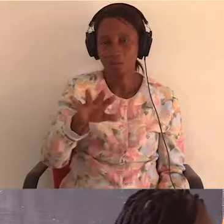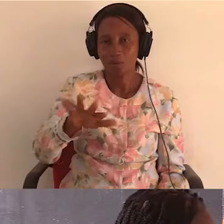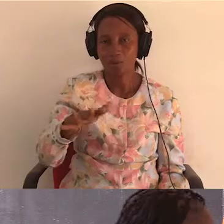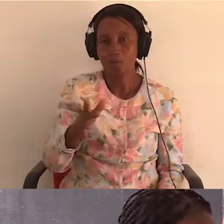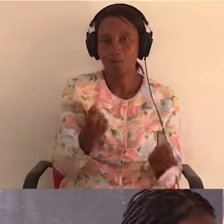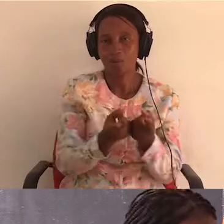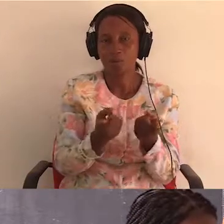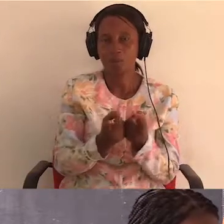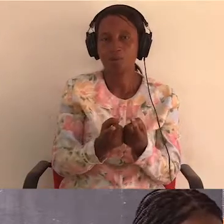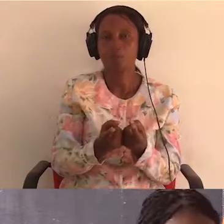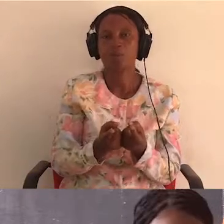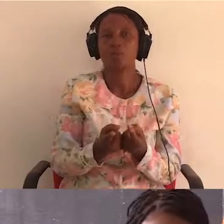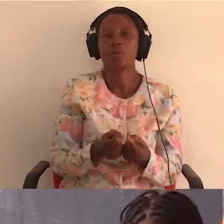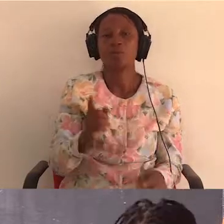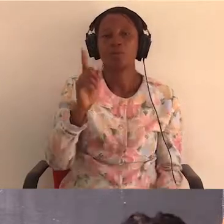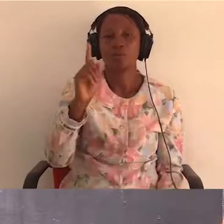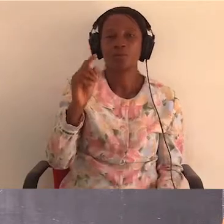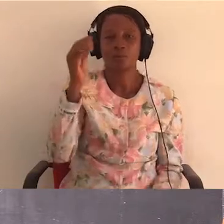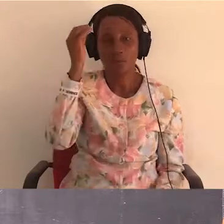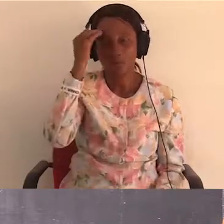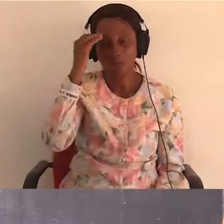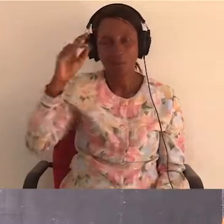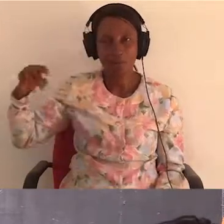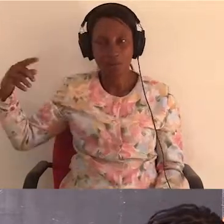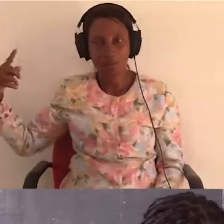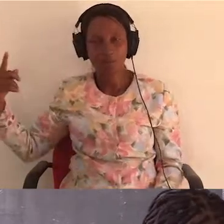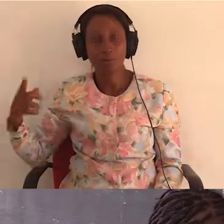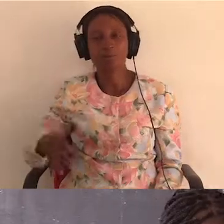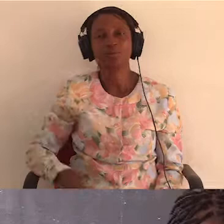something. Let me see whether you can remember the sounds.